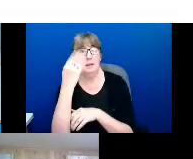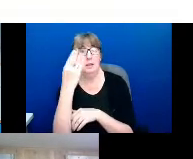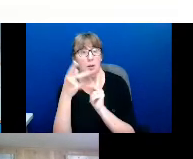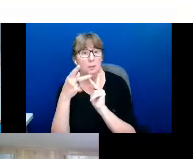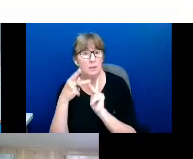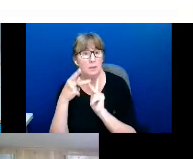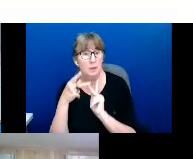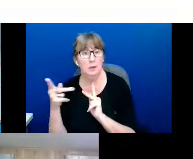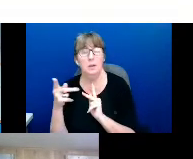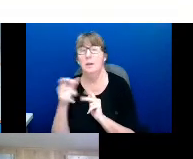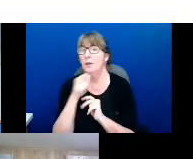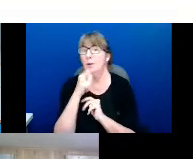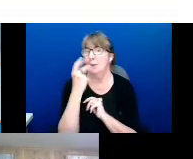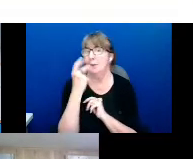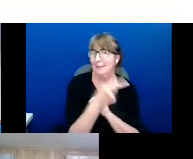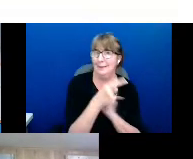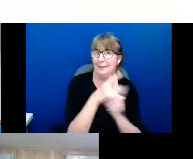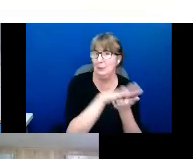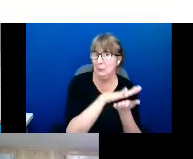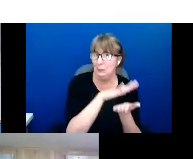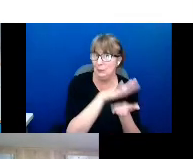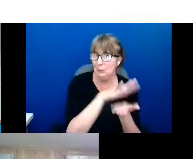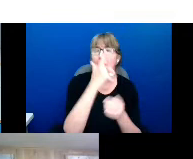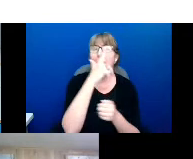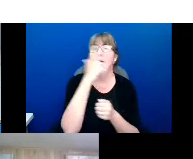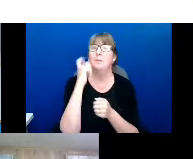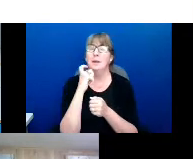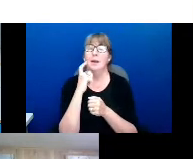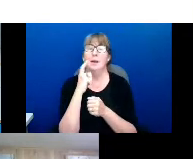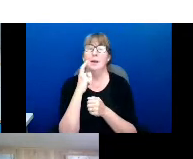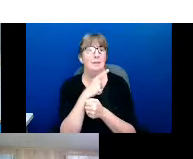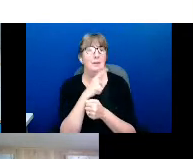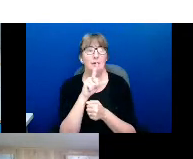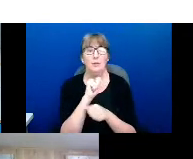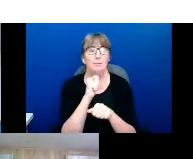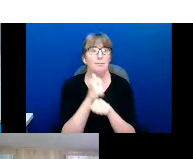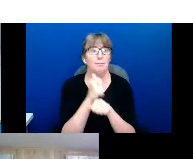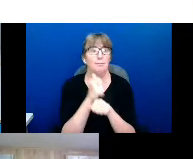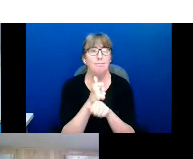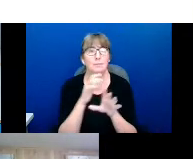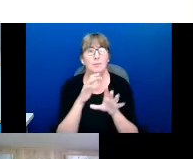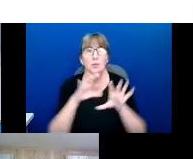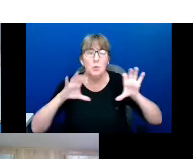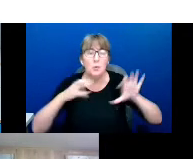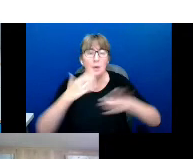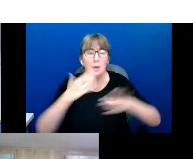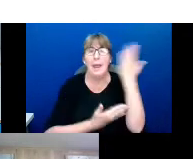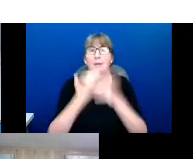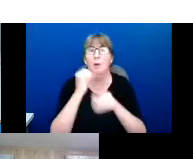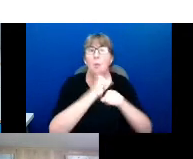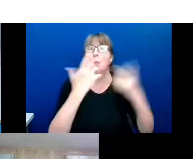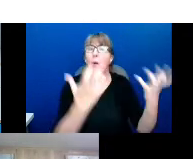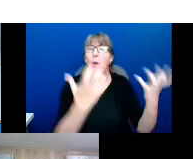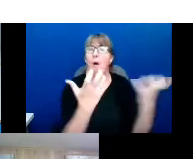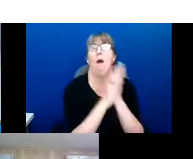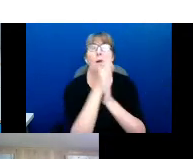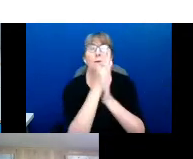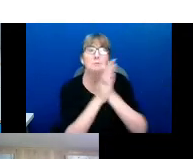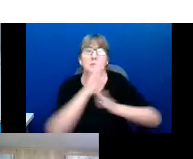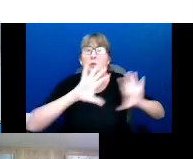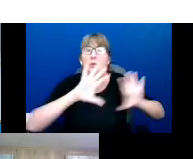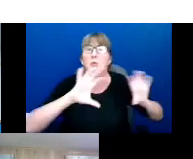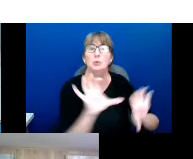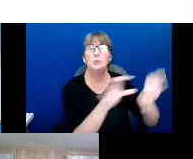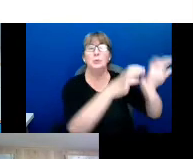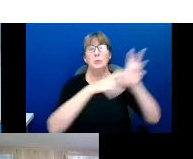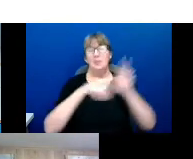school setting, because they're just wired up to go out and do the hands-on work, and they enjoy working with the park staff